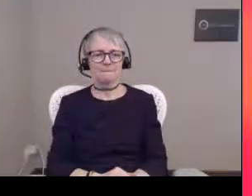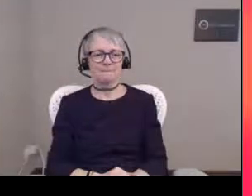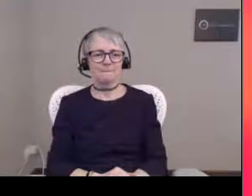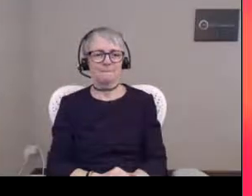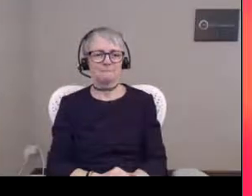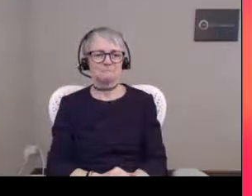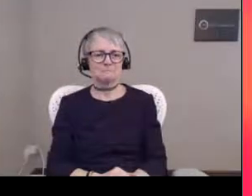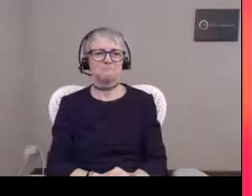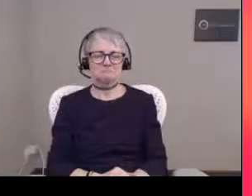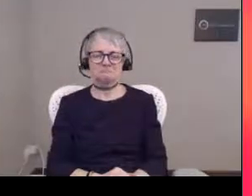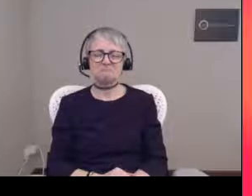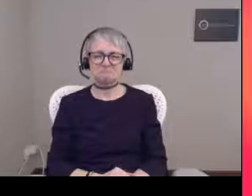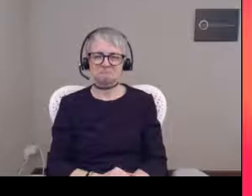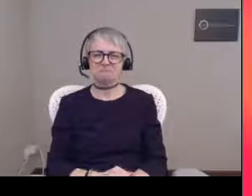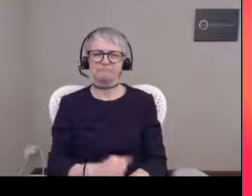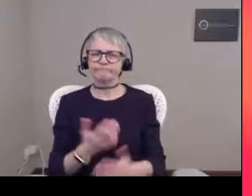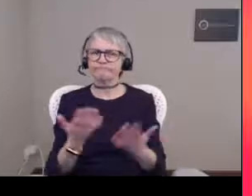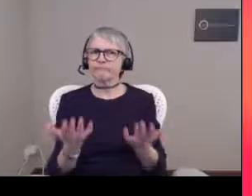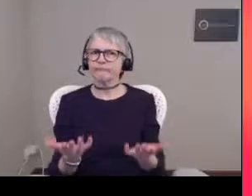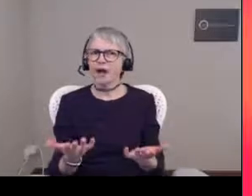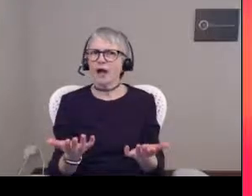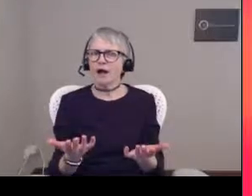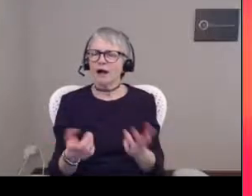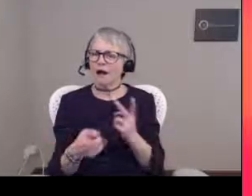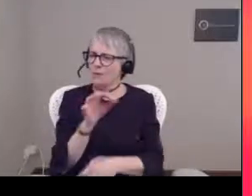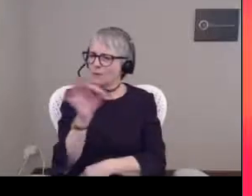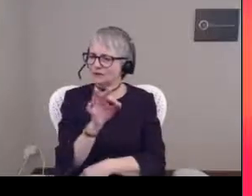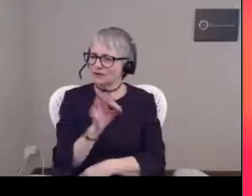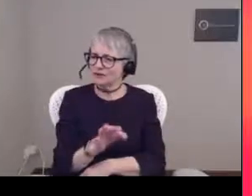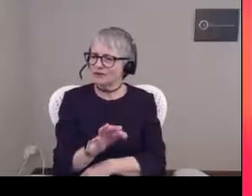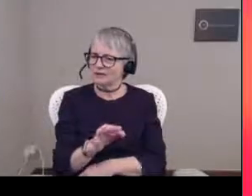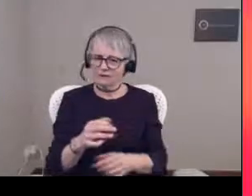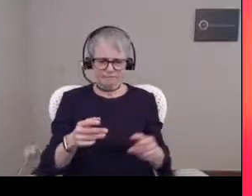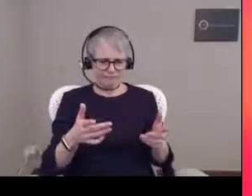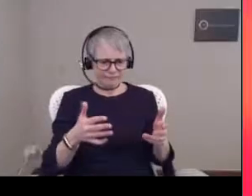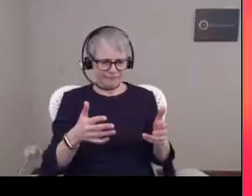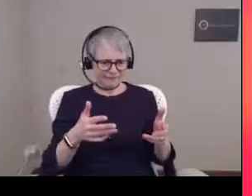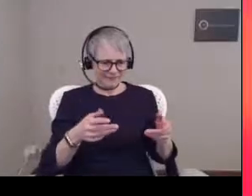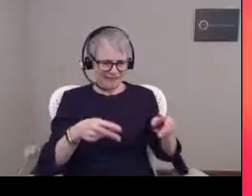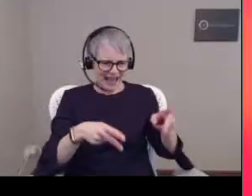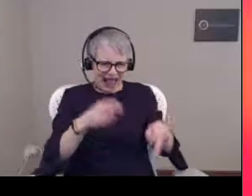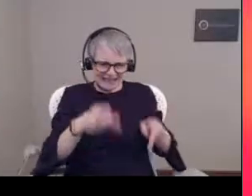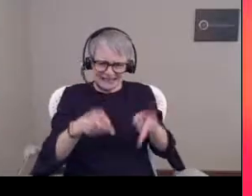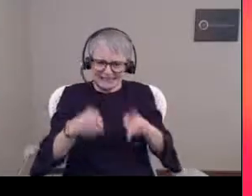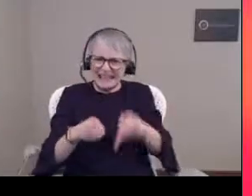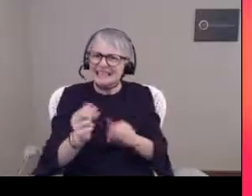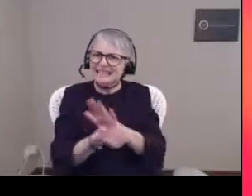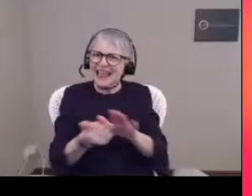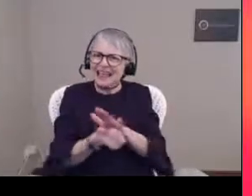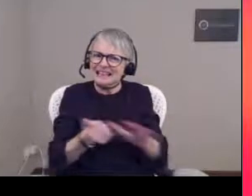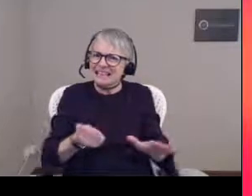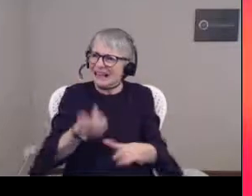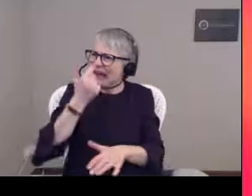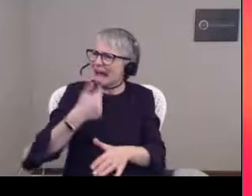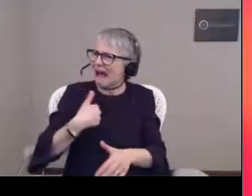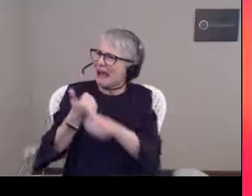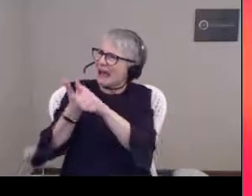Another question: can I get help with media video editor skills? I don't know whether that question's about more broadly,